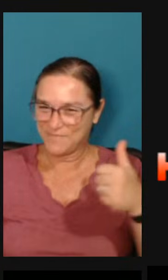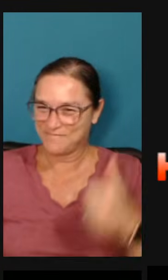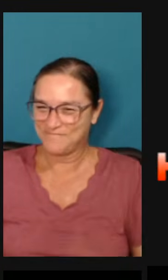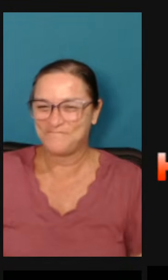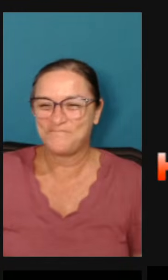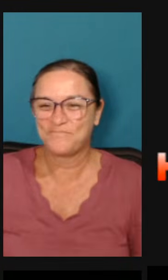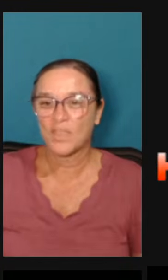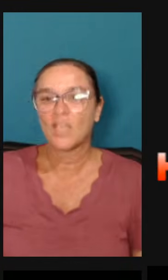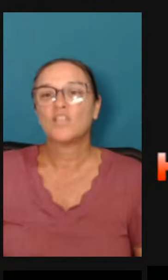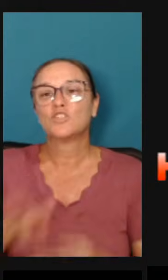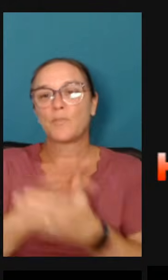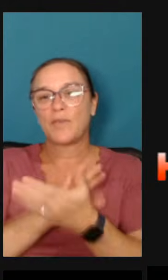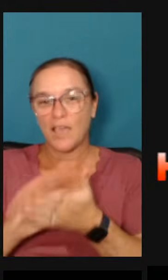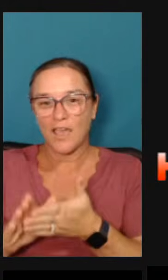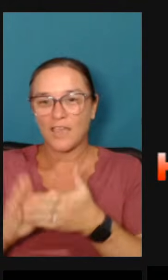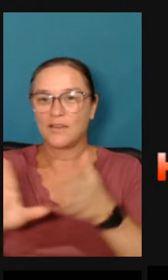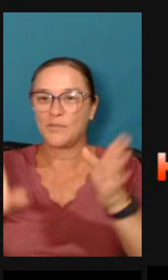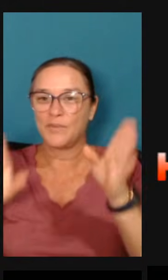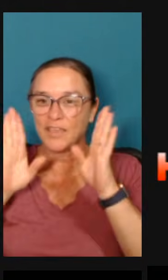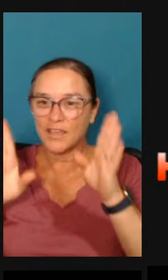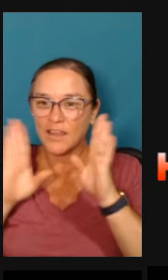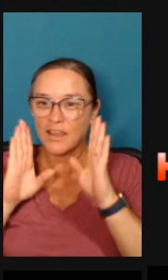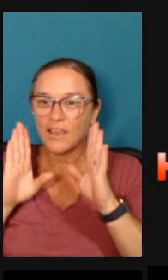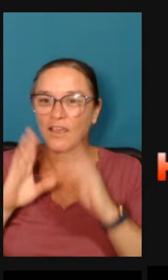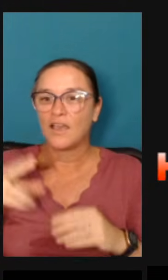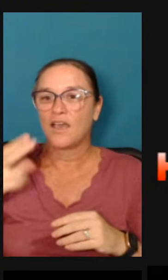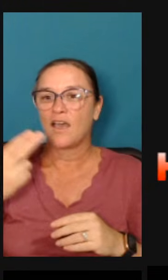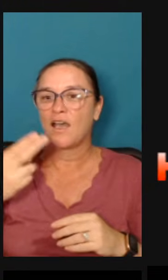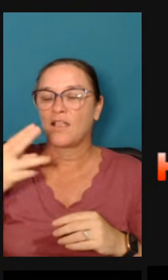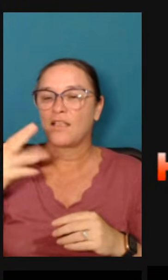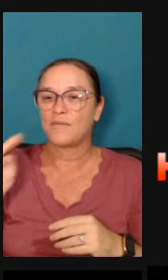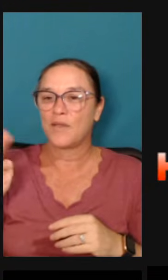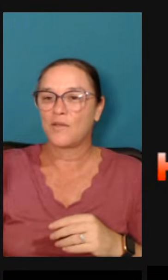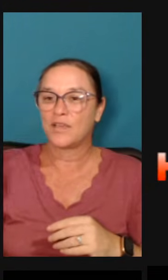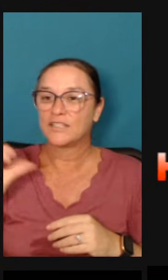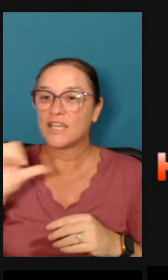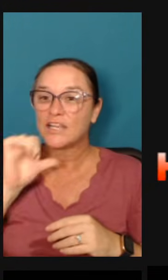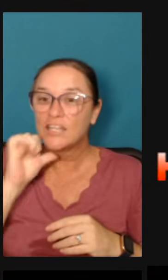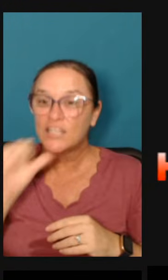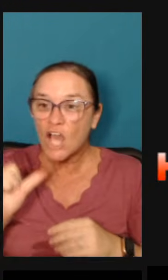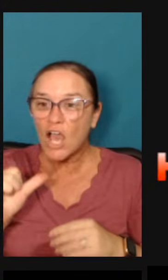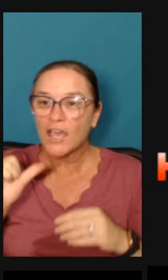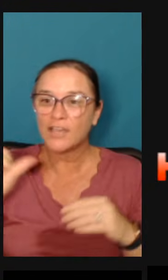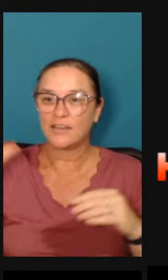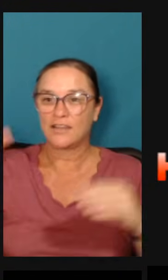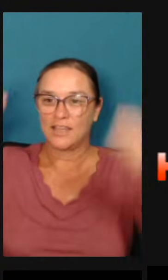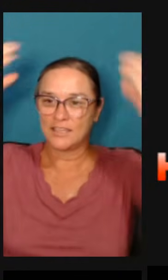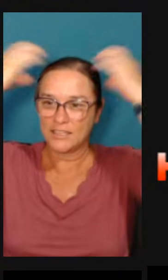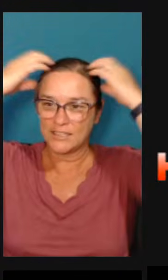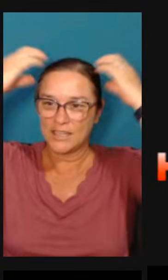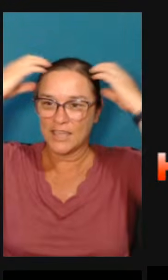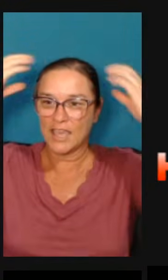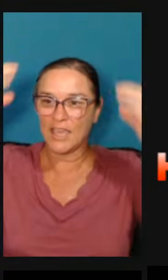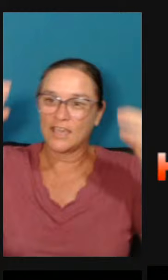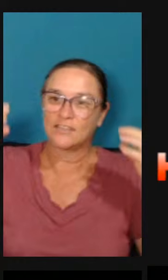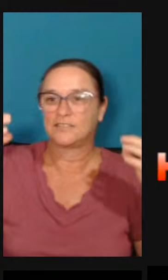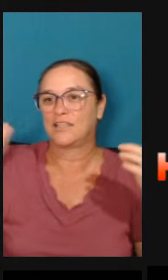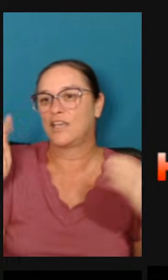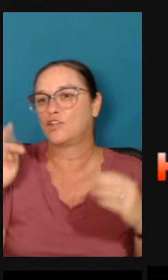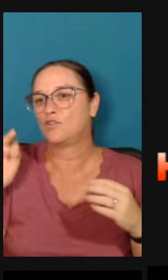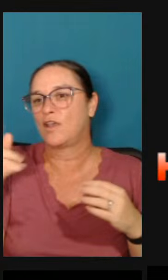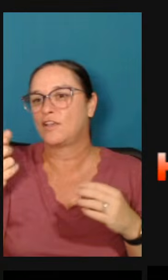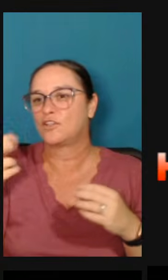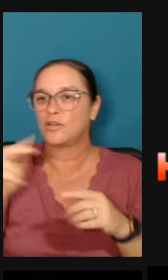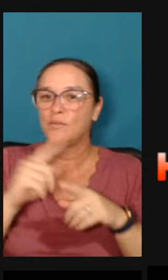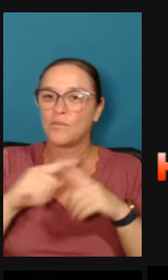So be kind, be attentive. Halemaʻumaʻu is not a Disneyland attraction. It is, however, the current birthplace of our